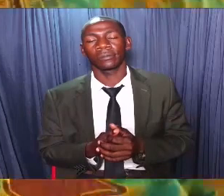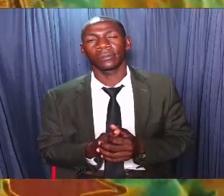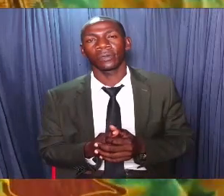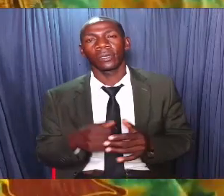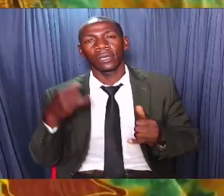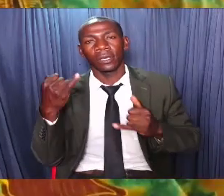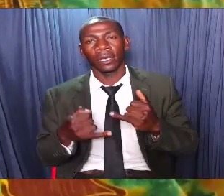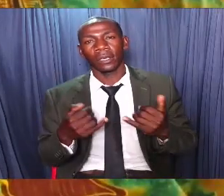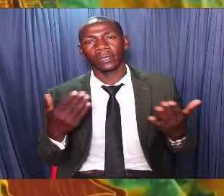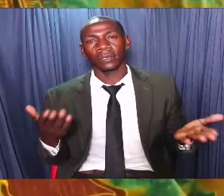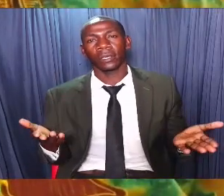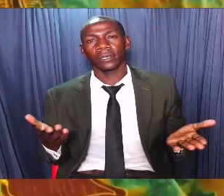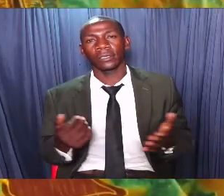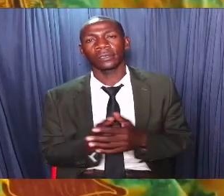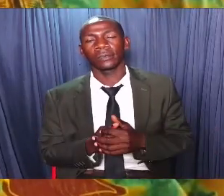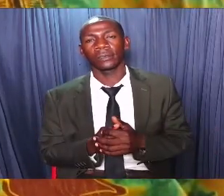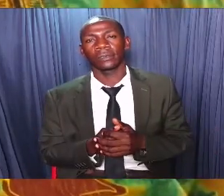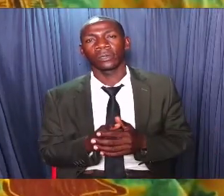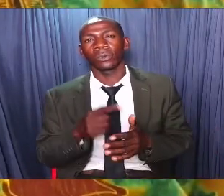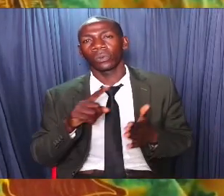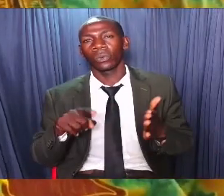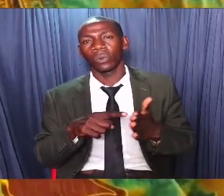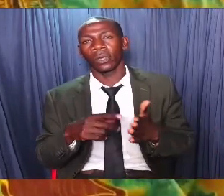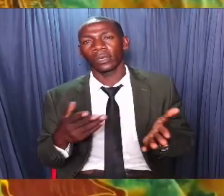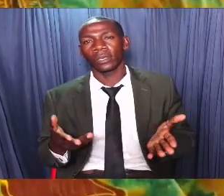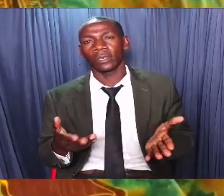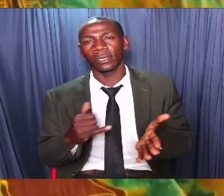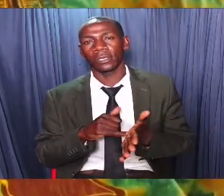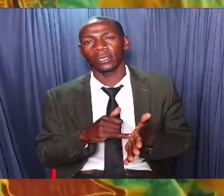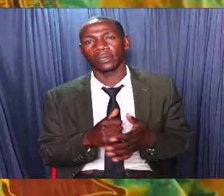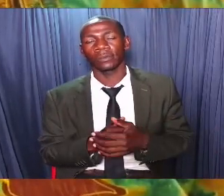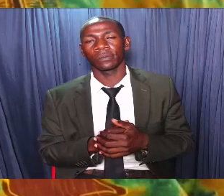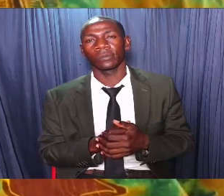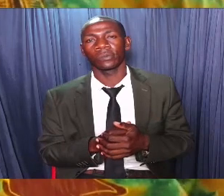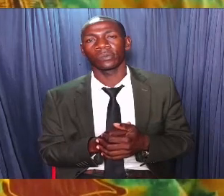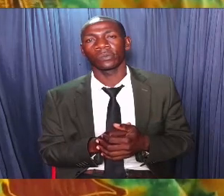wake ni wapi? And where the destiny is. Na ni lini? When it is.